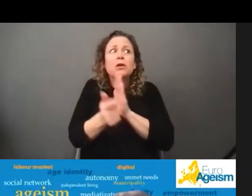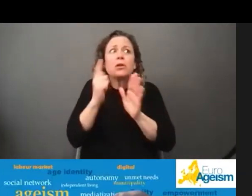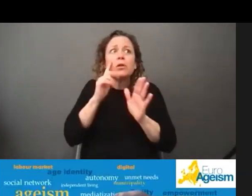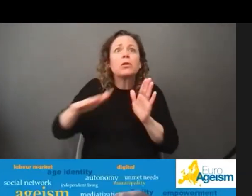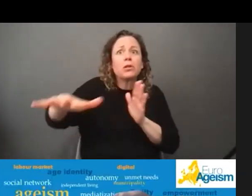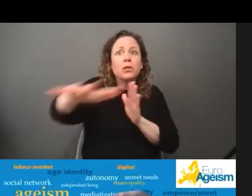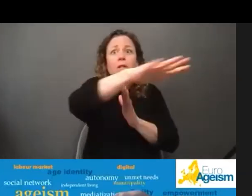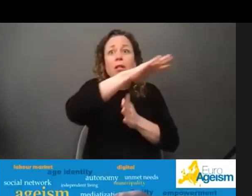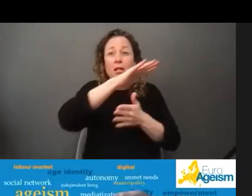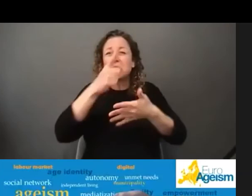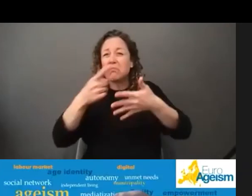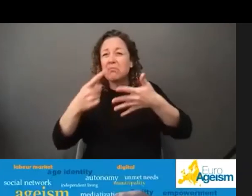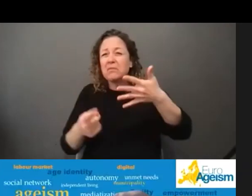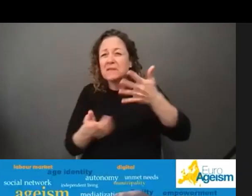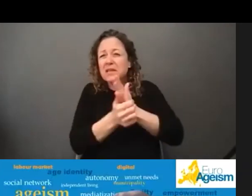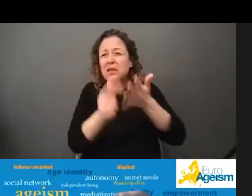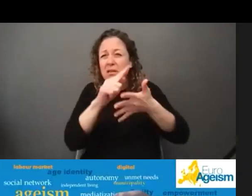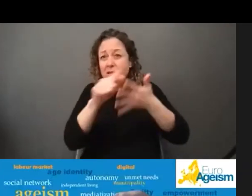digital literacy.